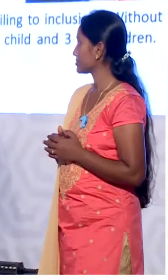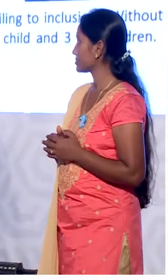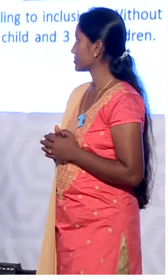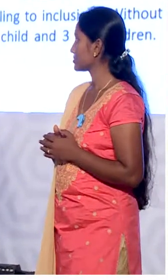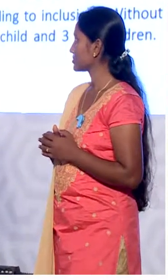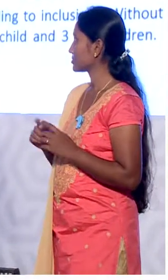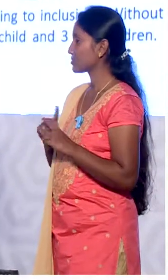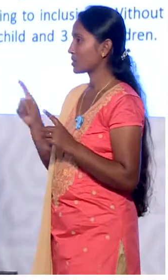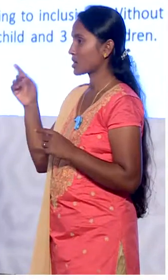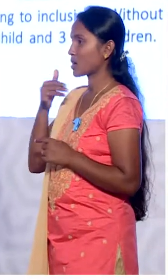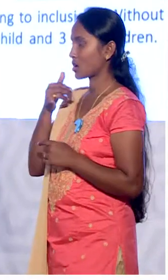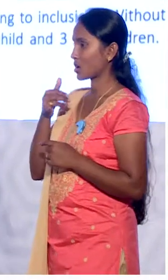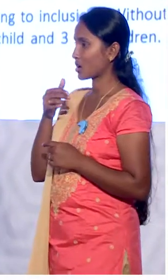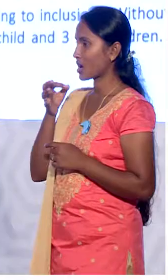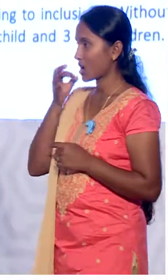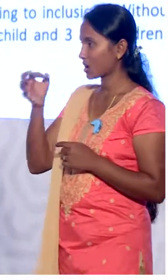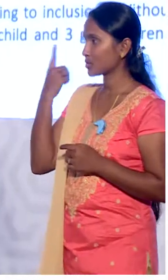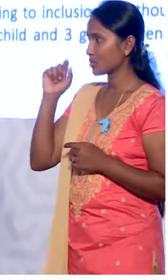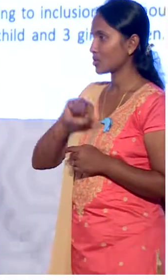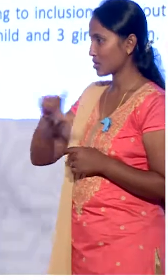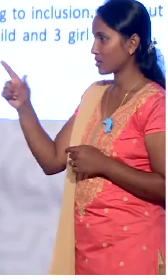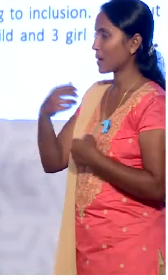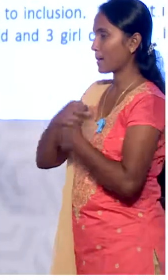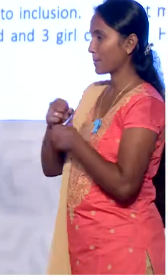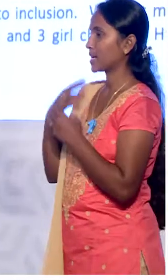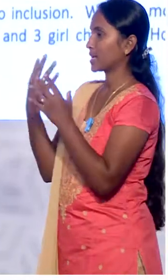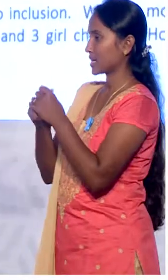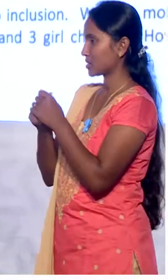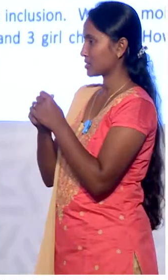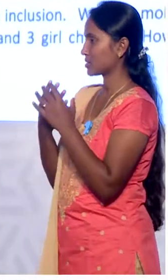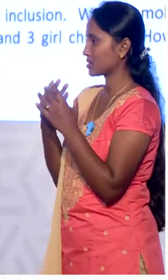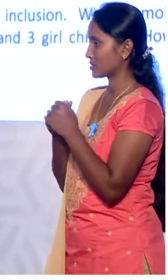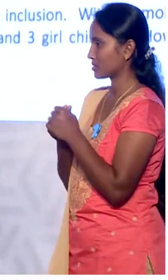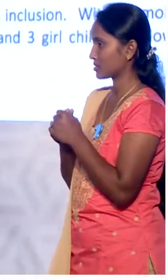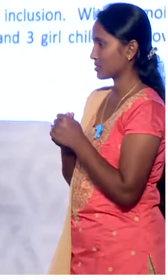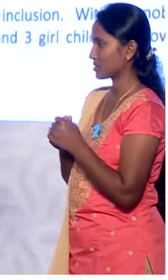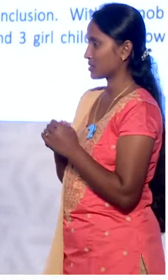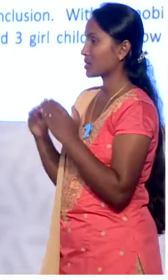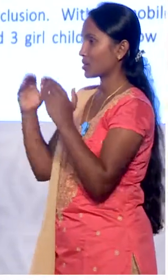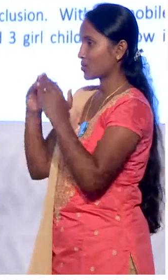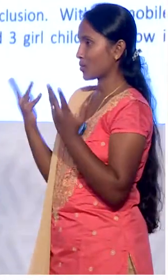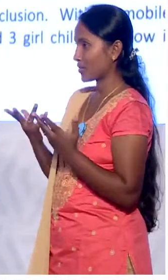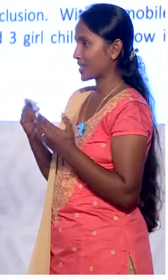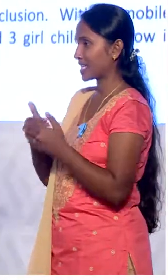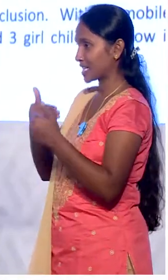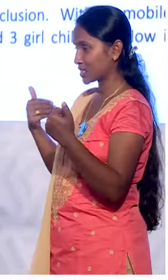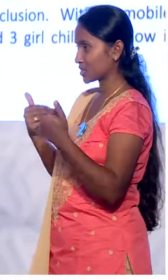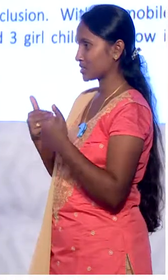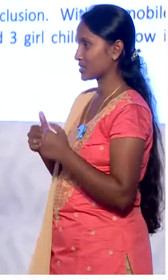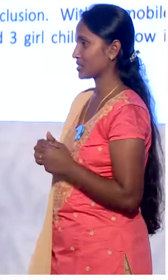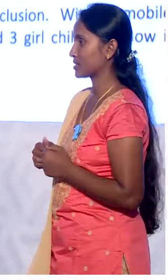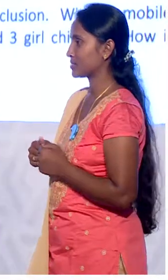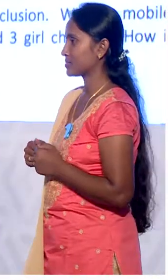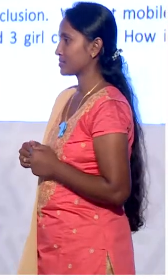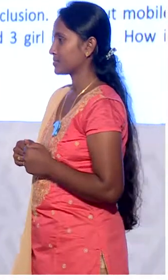my call for all of you is make inclusion a norm and exclusion a taboo. And